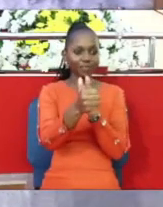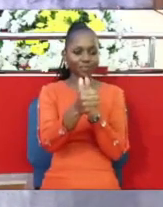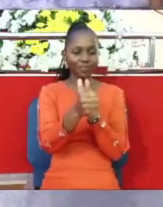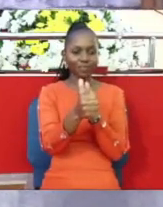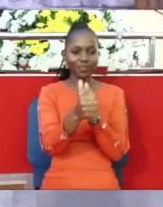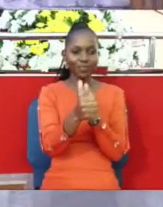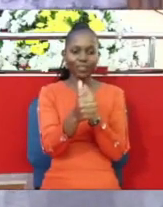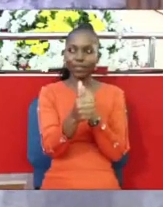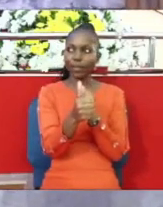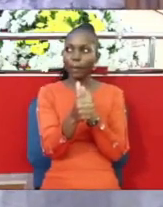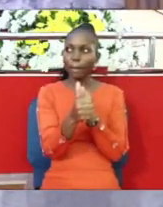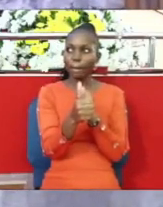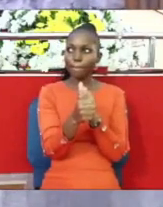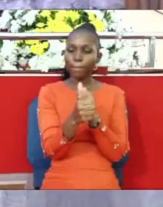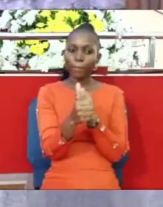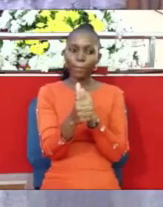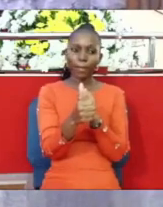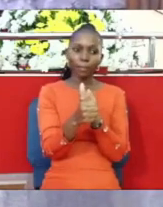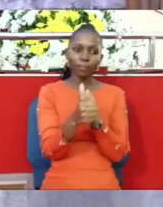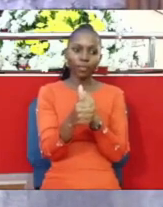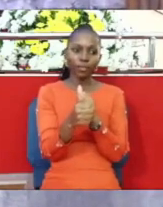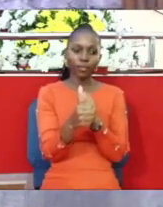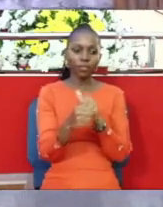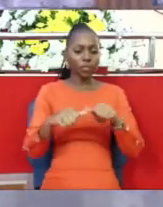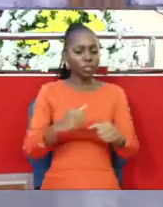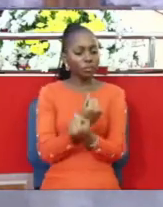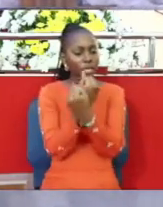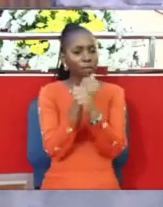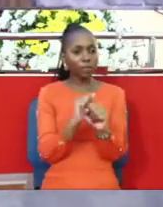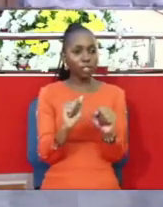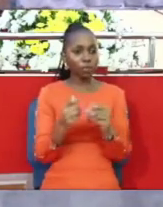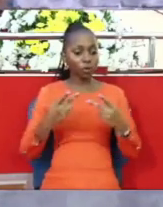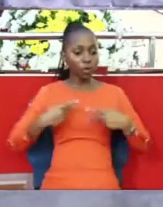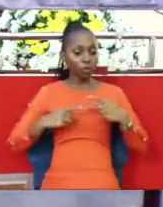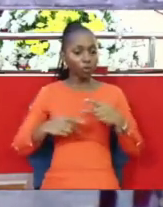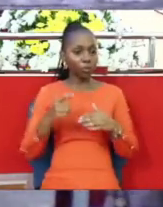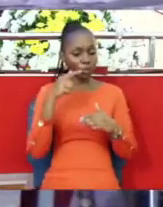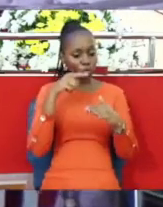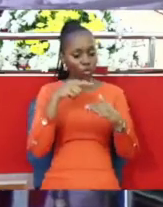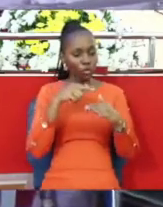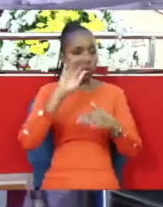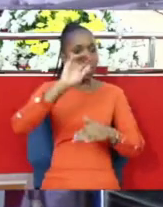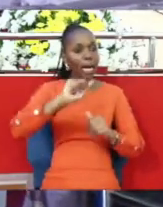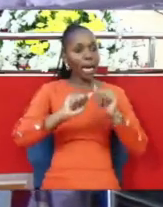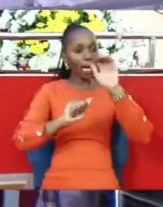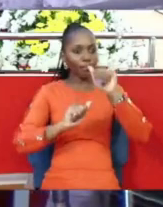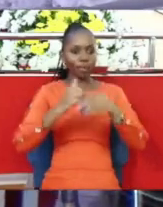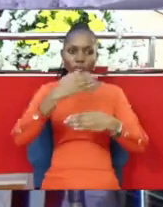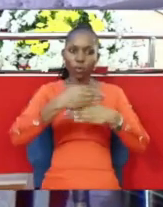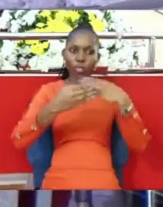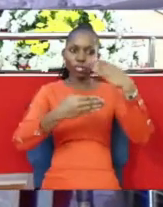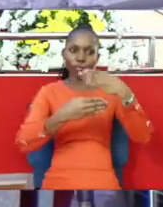Either from outside. Iwe ni kutoka nje. Or from inside. Au kutoka ndani. Blessed be the name of the Lord. Jina la Bwana libariki. In other words. Kwa